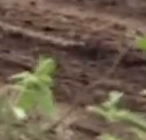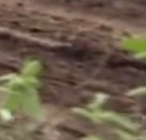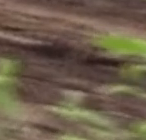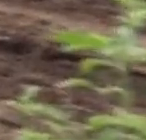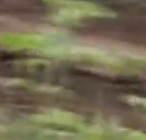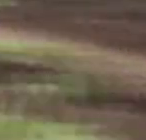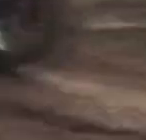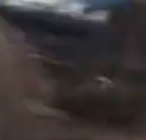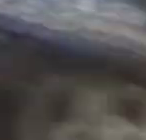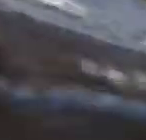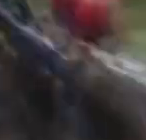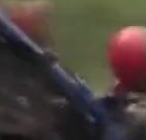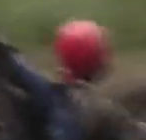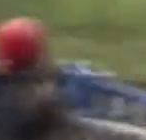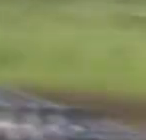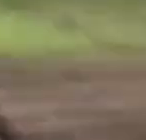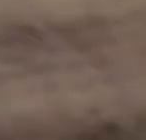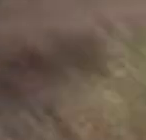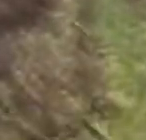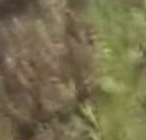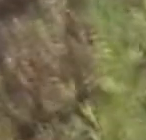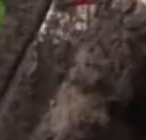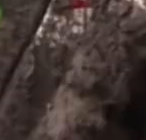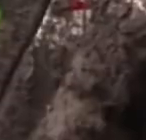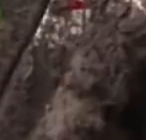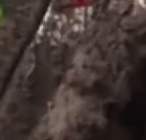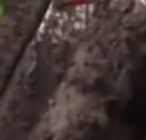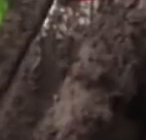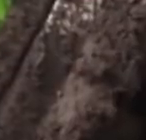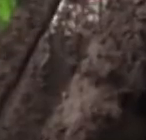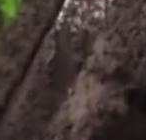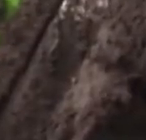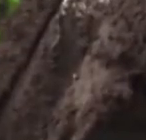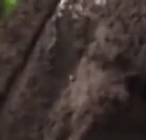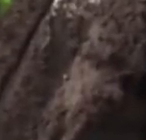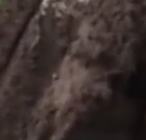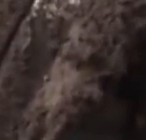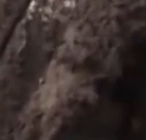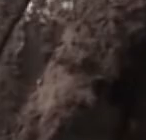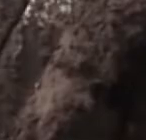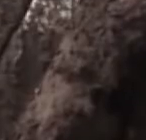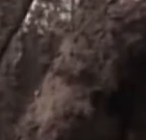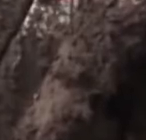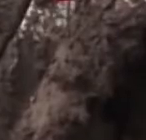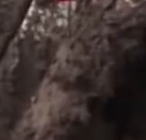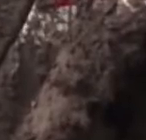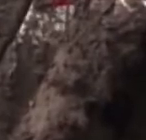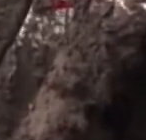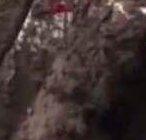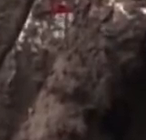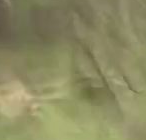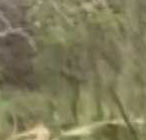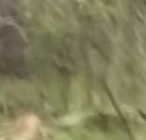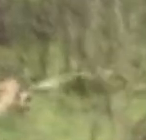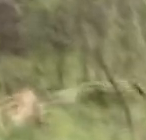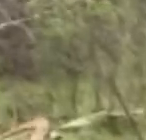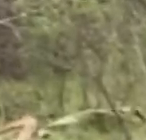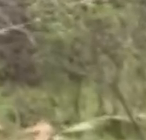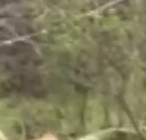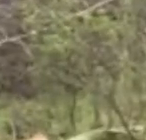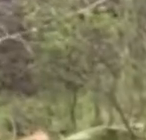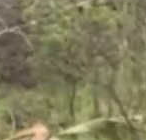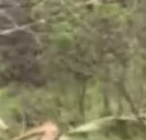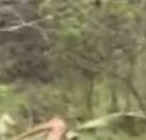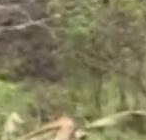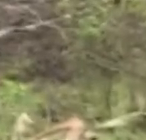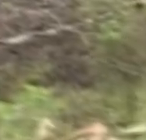his purple patch after setting the fastest time of the day on both rounds held thus far. Although